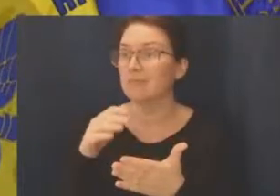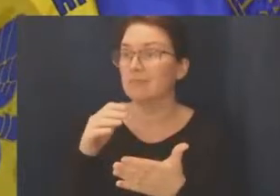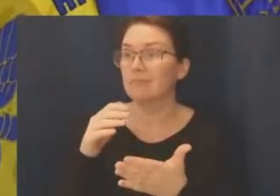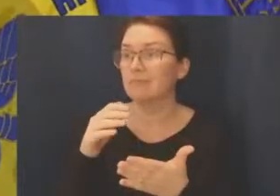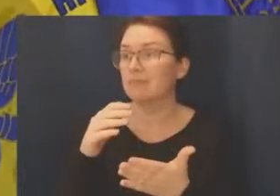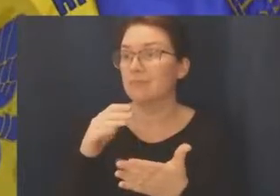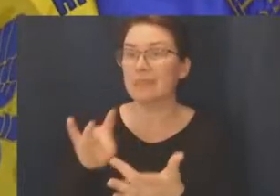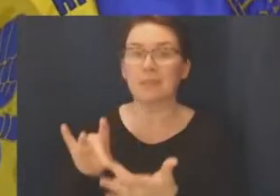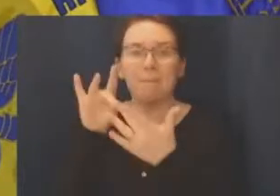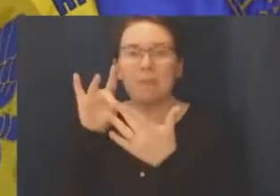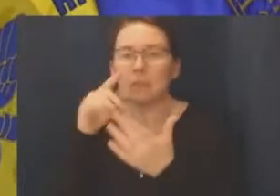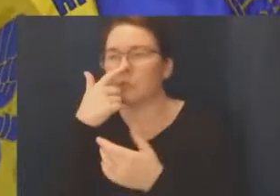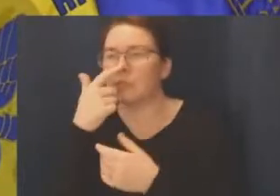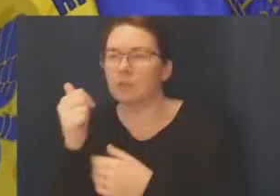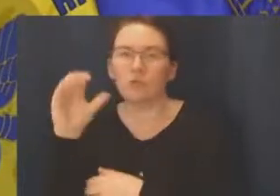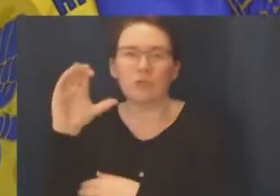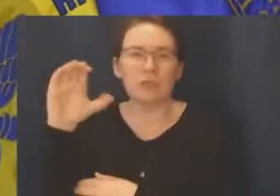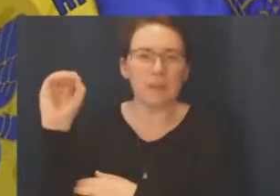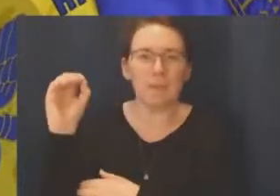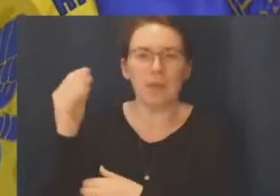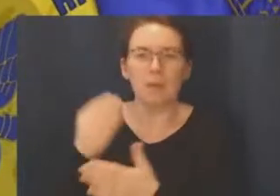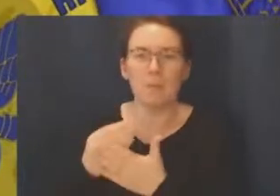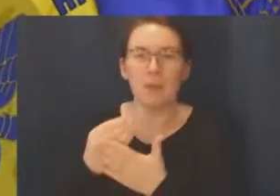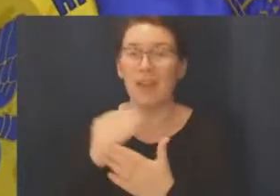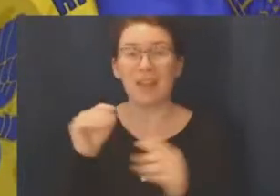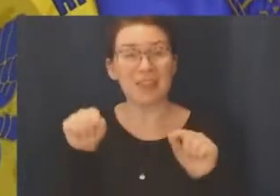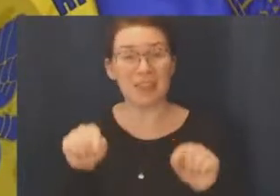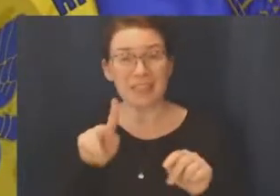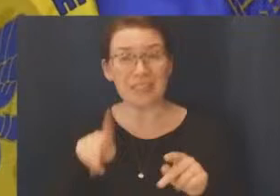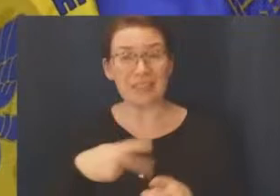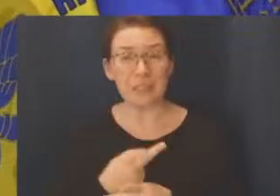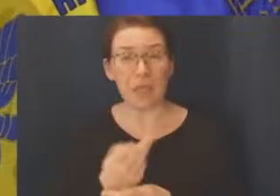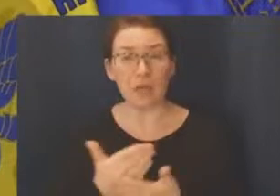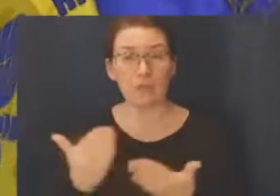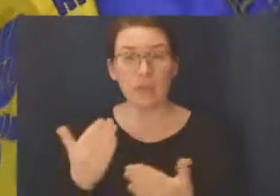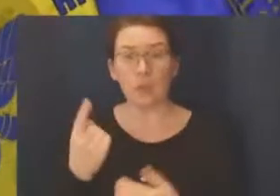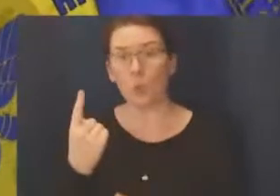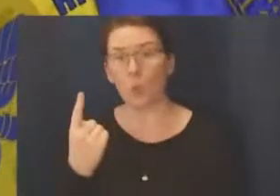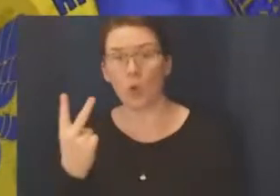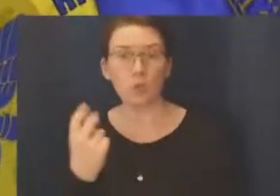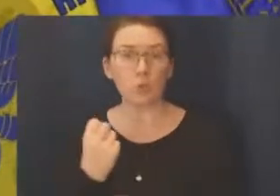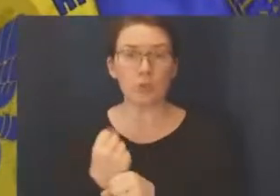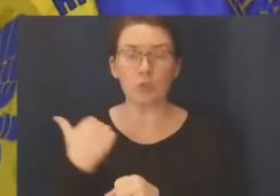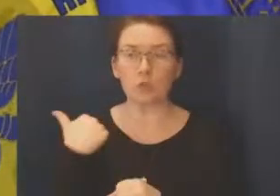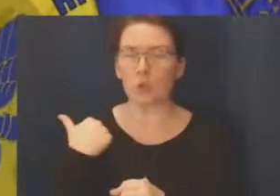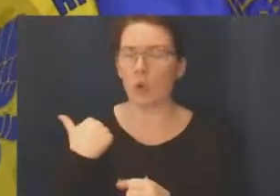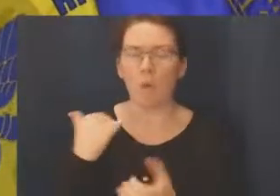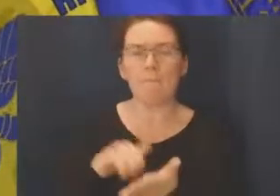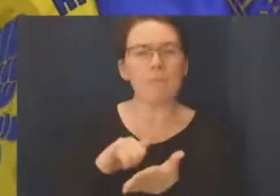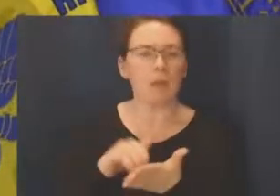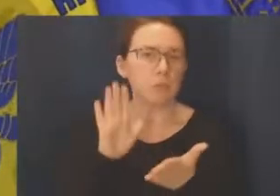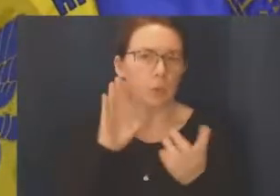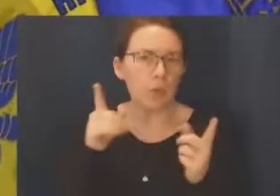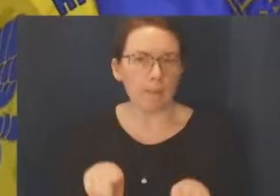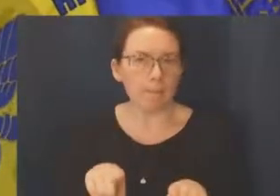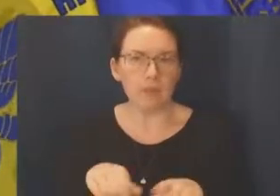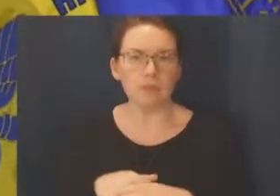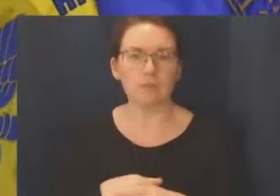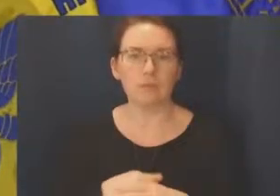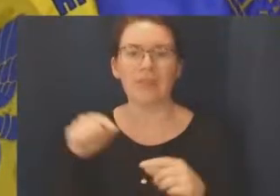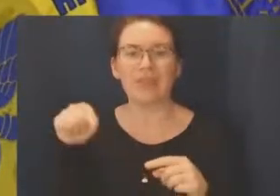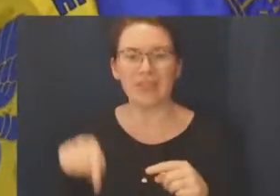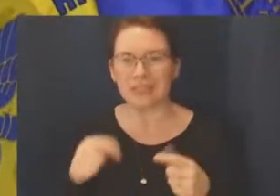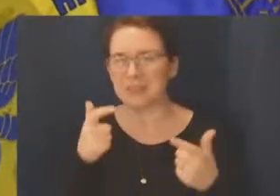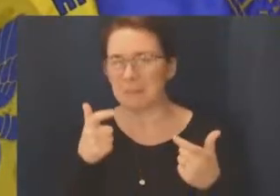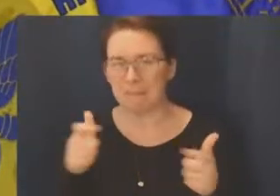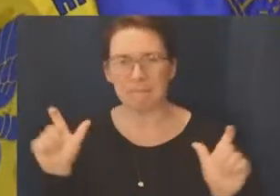years. These are things that a year or 2 years ago would have been absolutely out of the question to ever have happened. This is a major, major win.